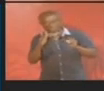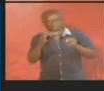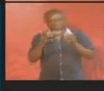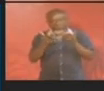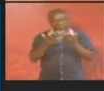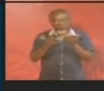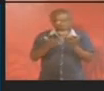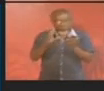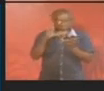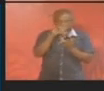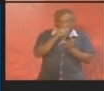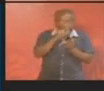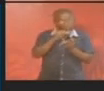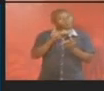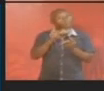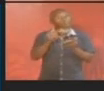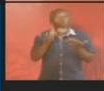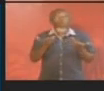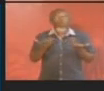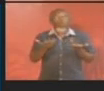return missed calls because we could see it on our